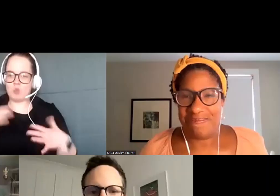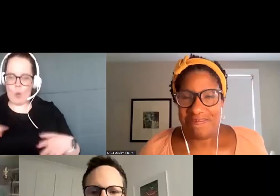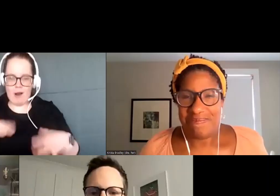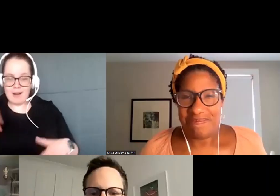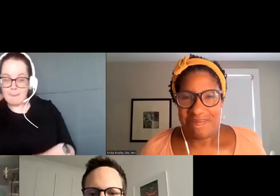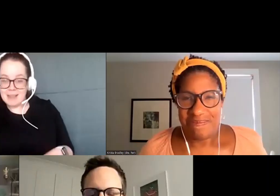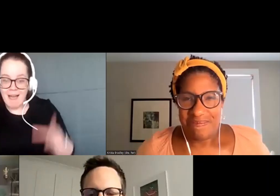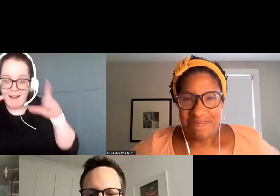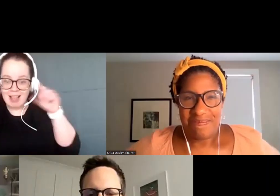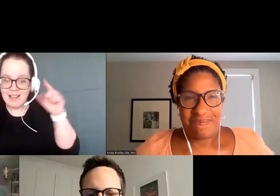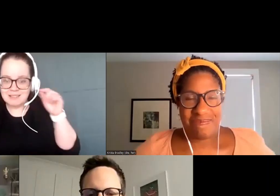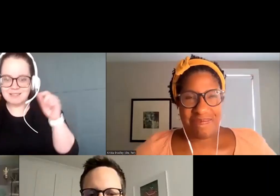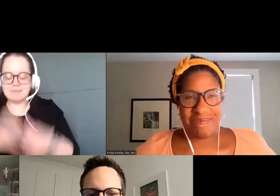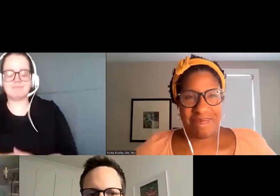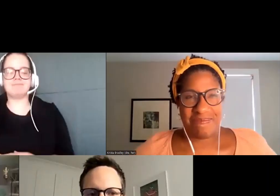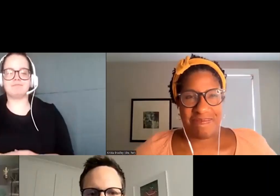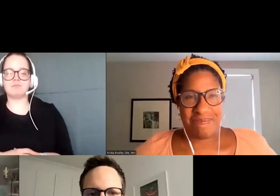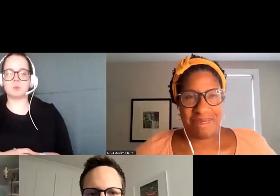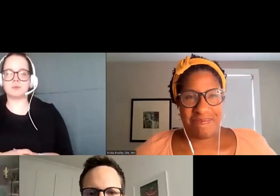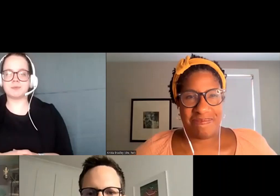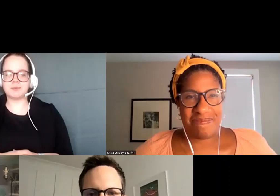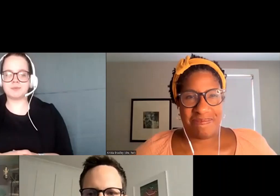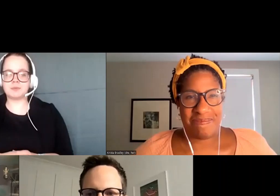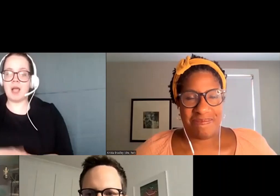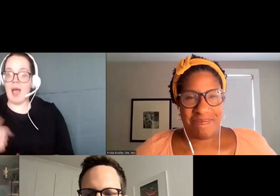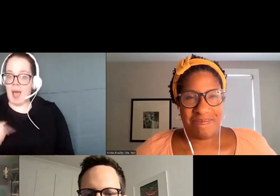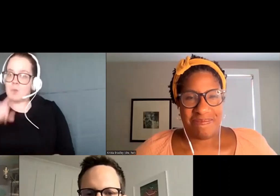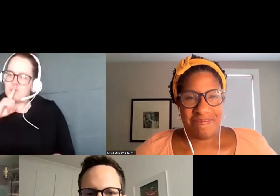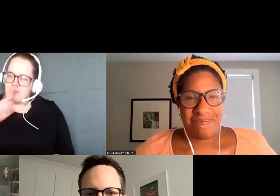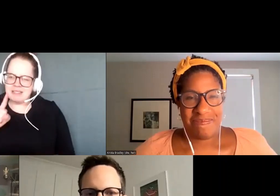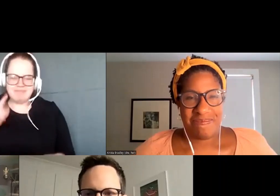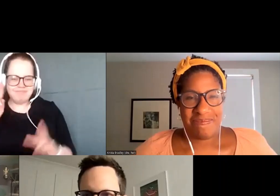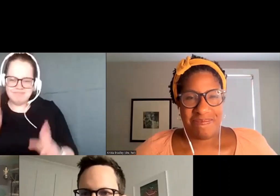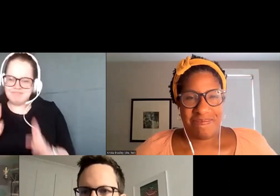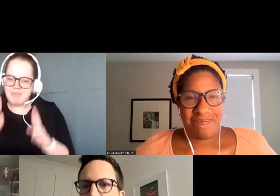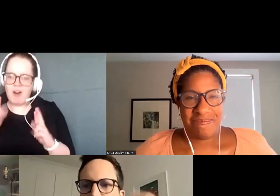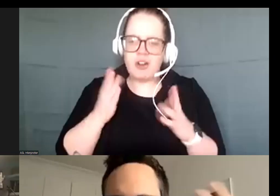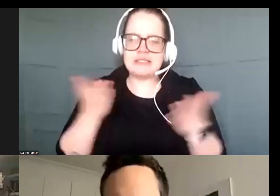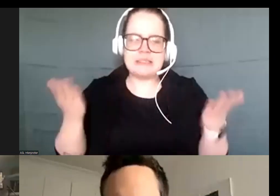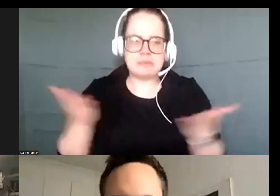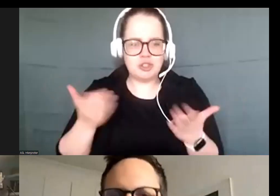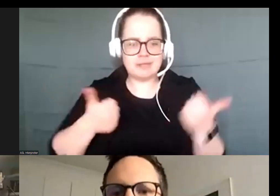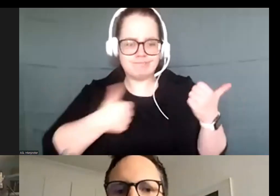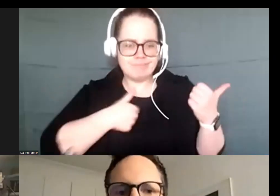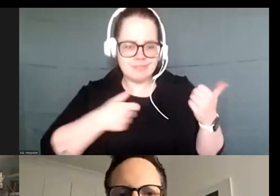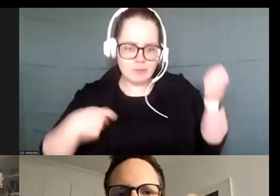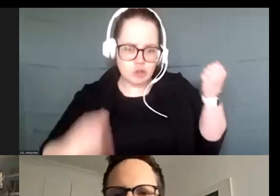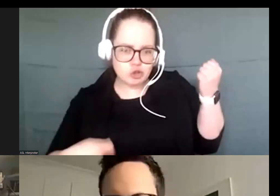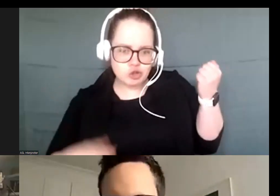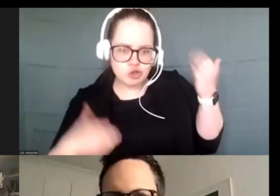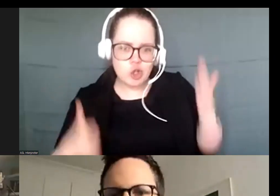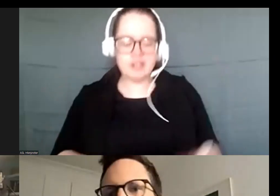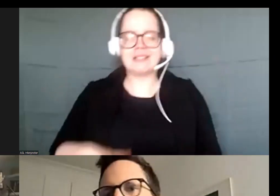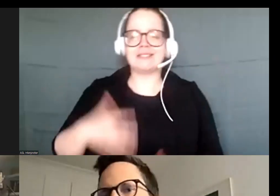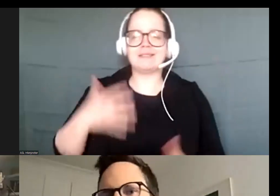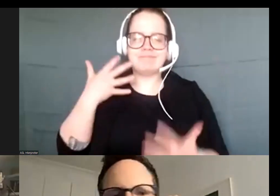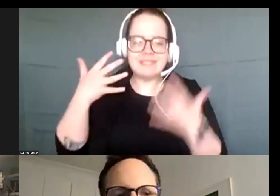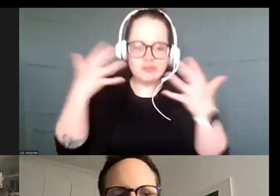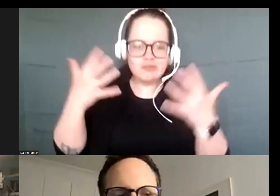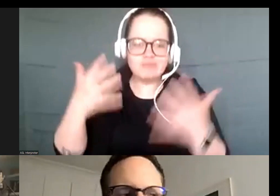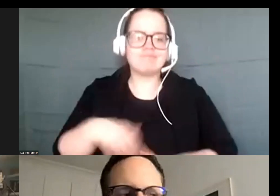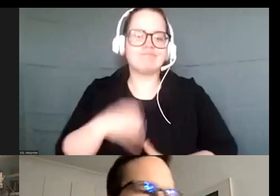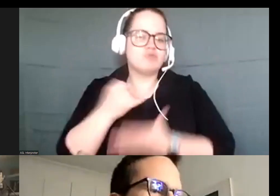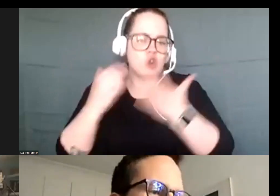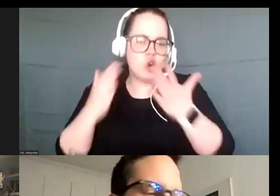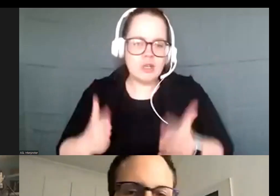and I am really honored to be here. I'm a guitarist and vocalist and artist, and also